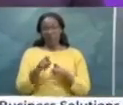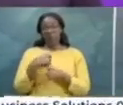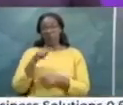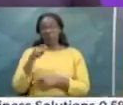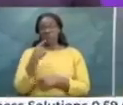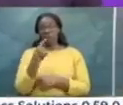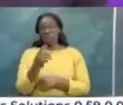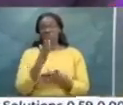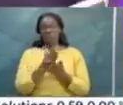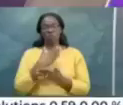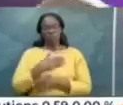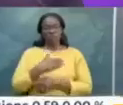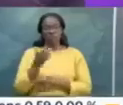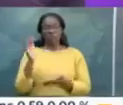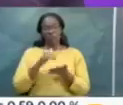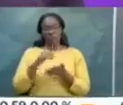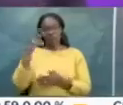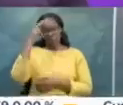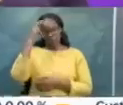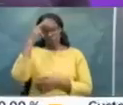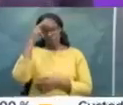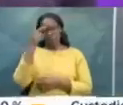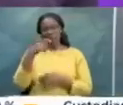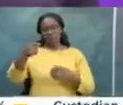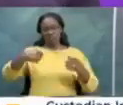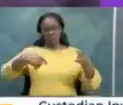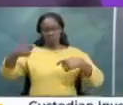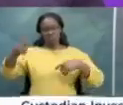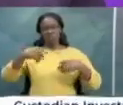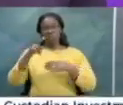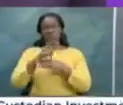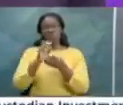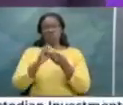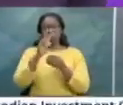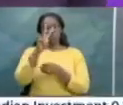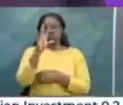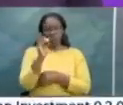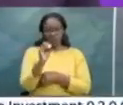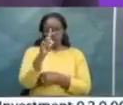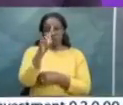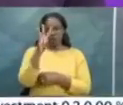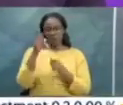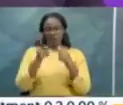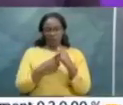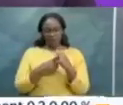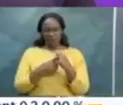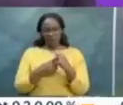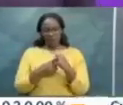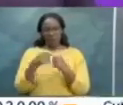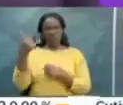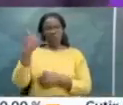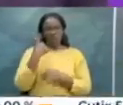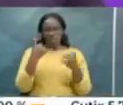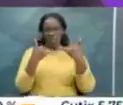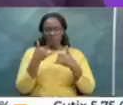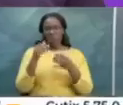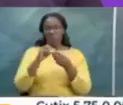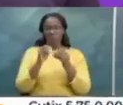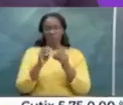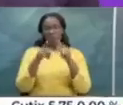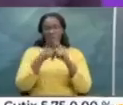state, please, again, remember, text in using the number 20146, call in using the